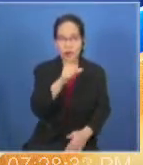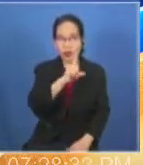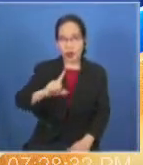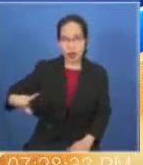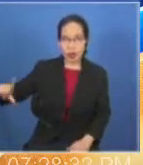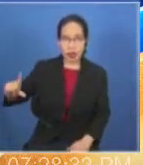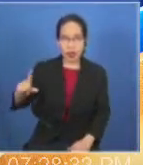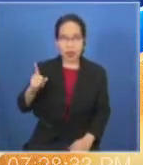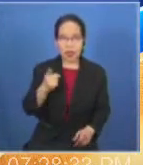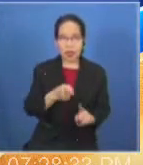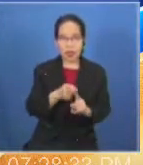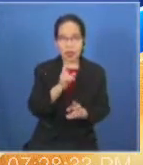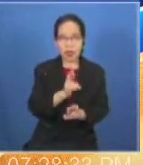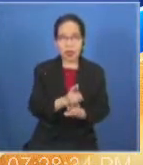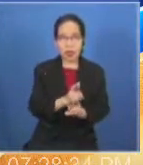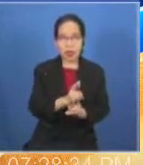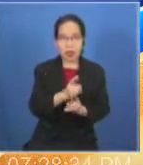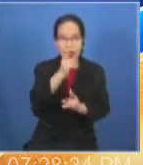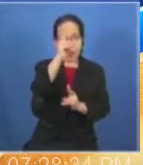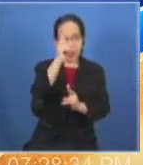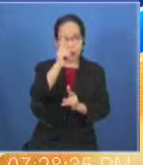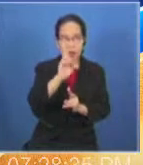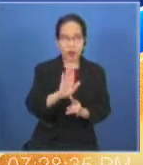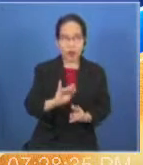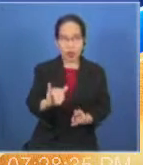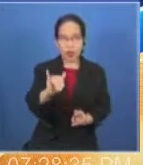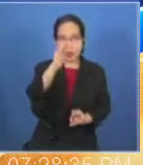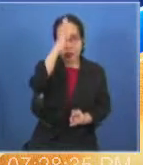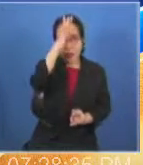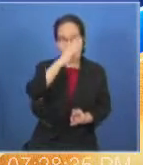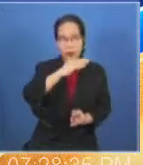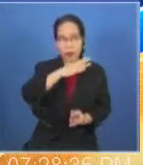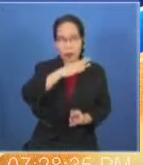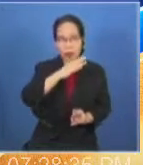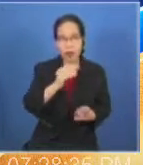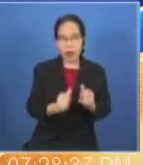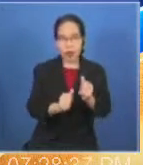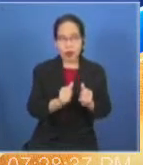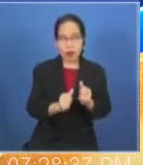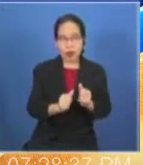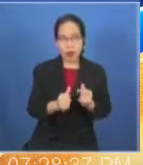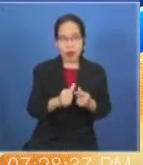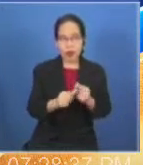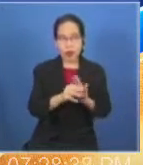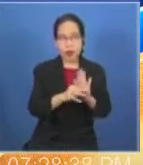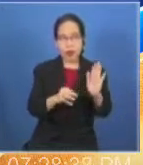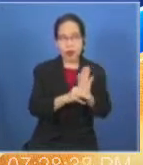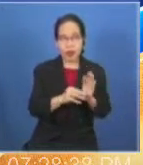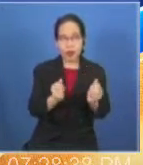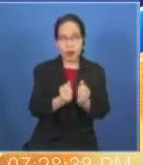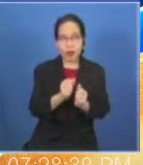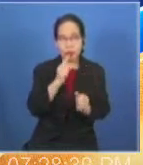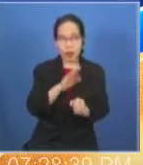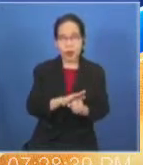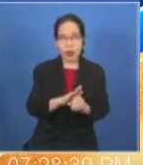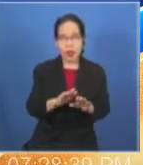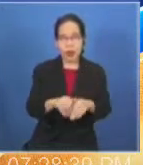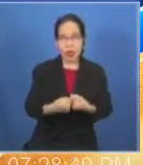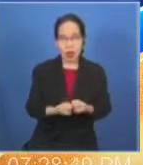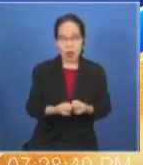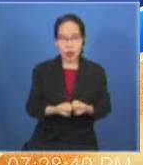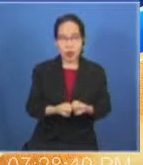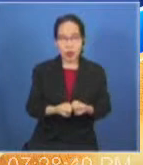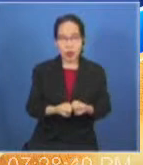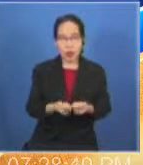right. Honor thy father and mother, which is the first commandment with promise.